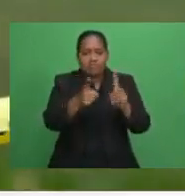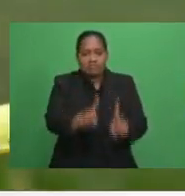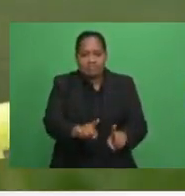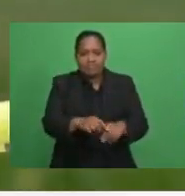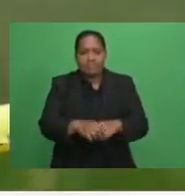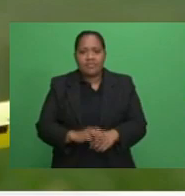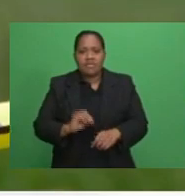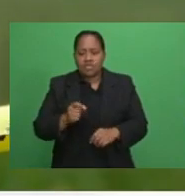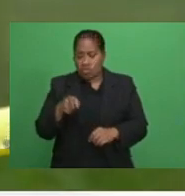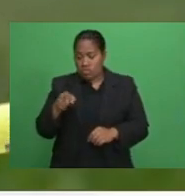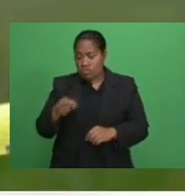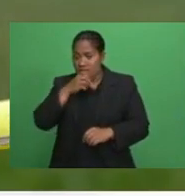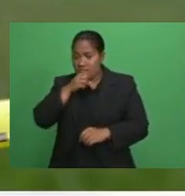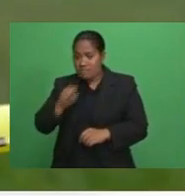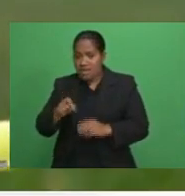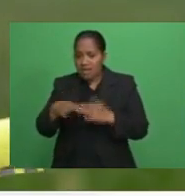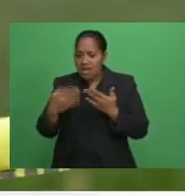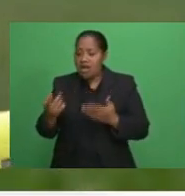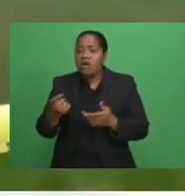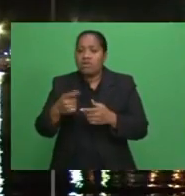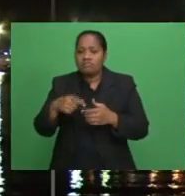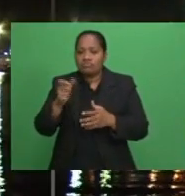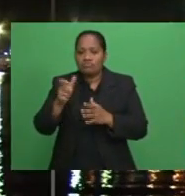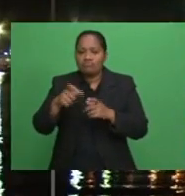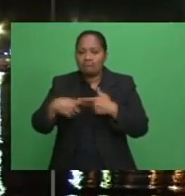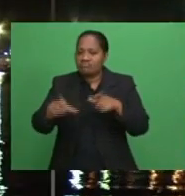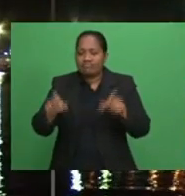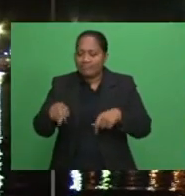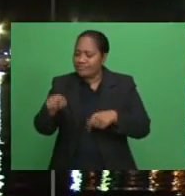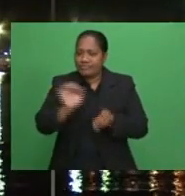with murder and attempted murder.